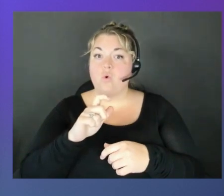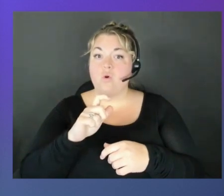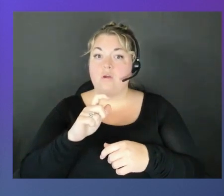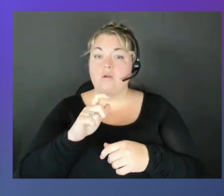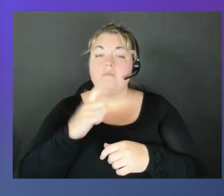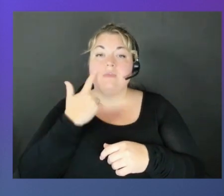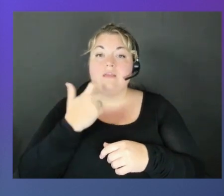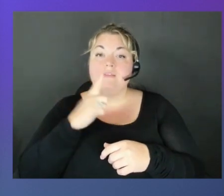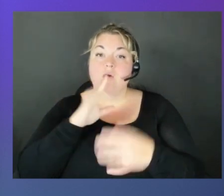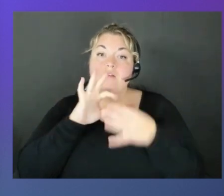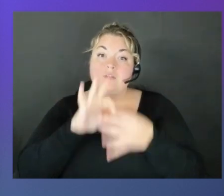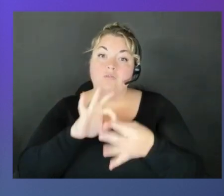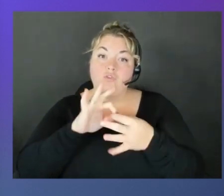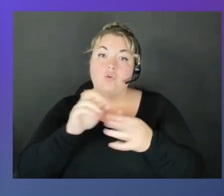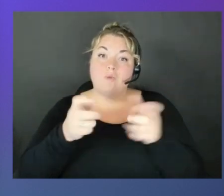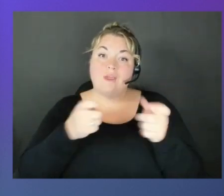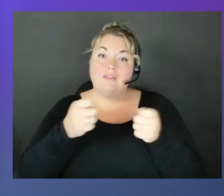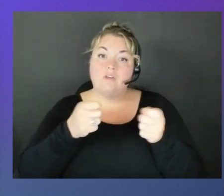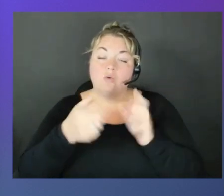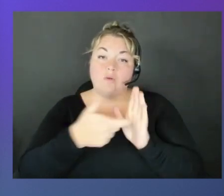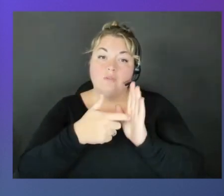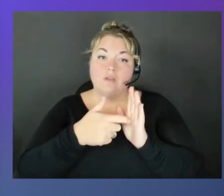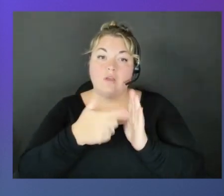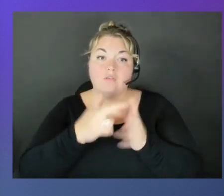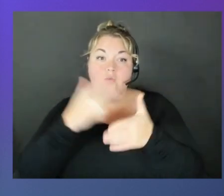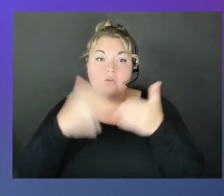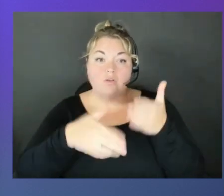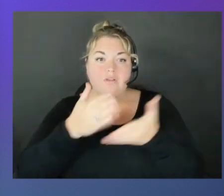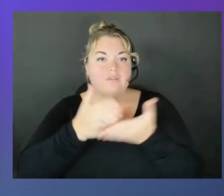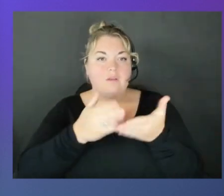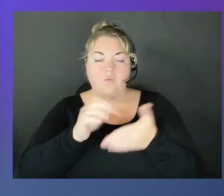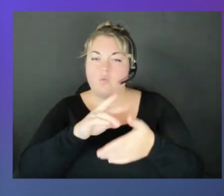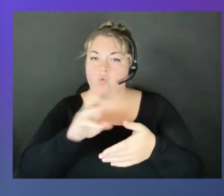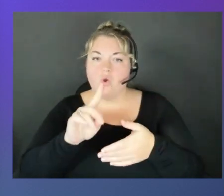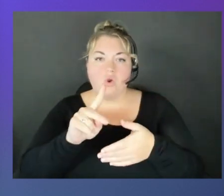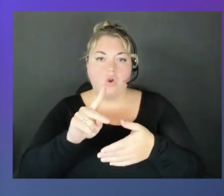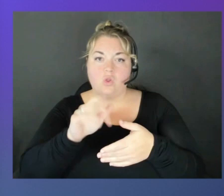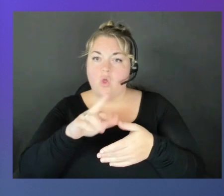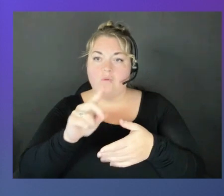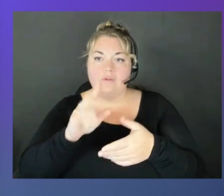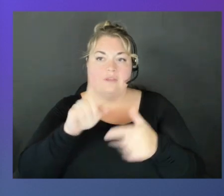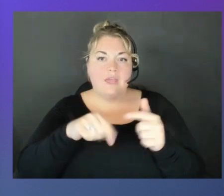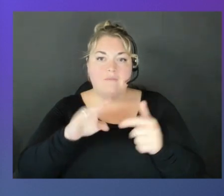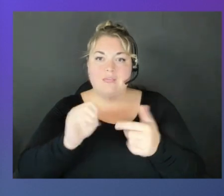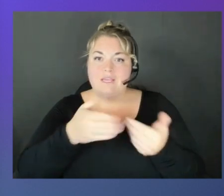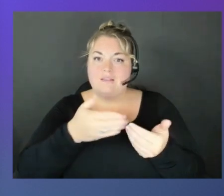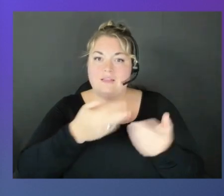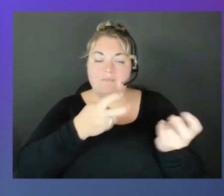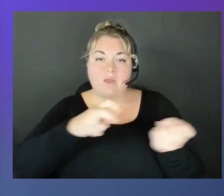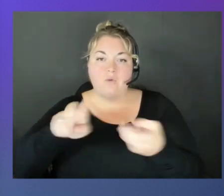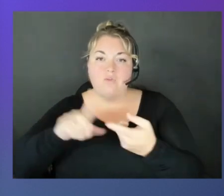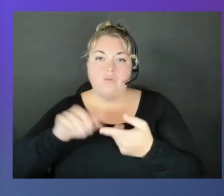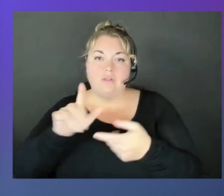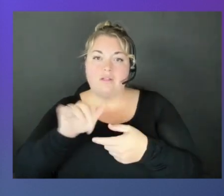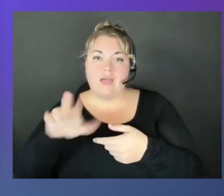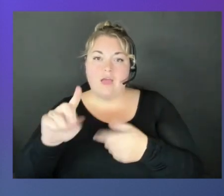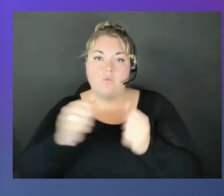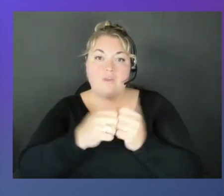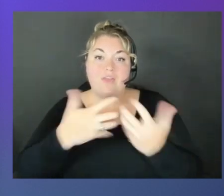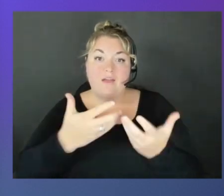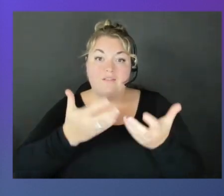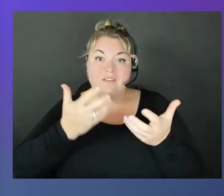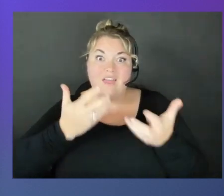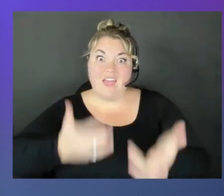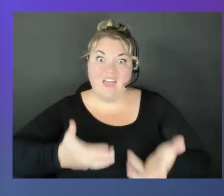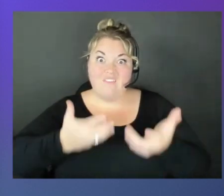As a result, some of these workloads cannot be easily migrated to the cloud without heavy lifting for refactoring. Yeah, personally, I've seen that